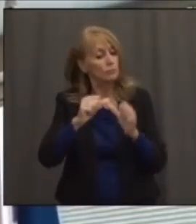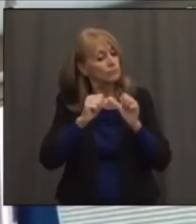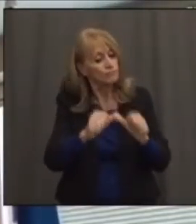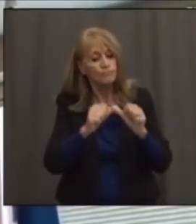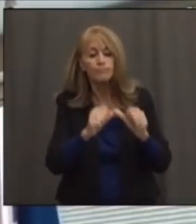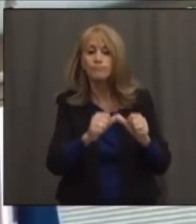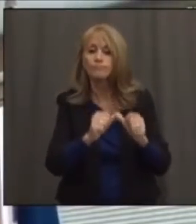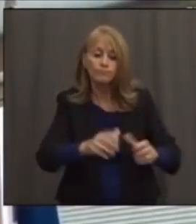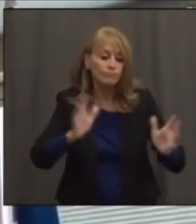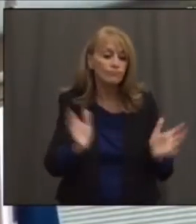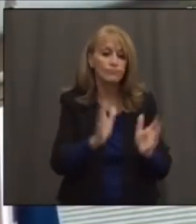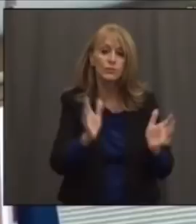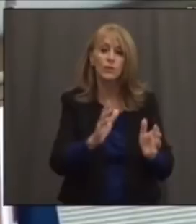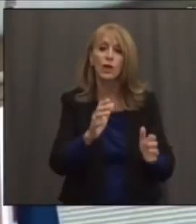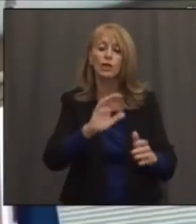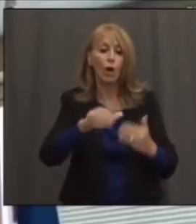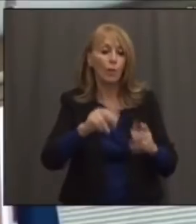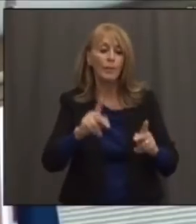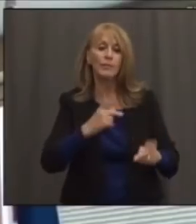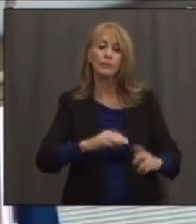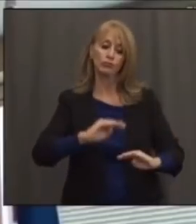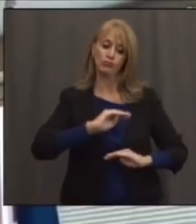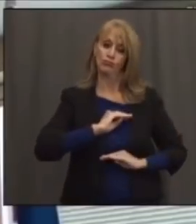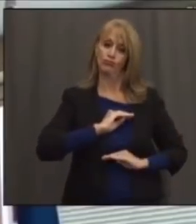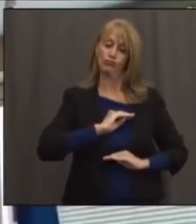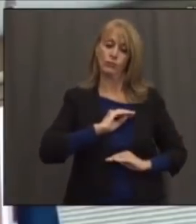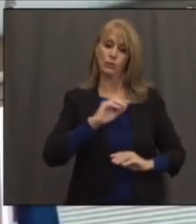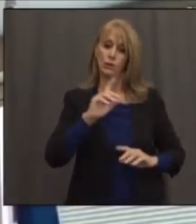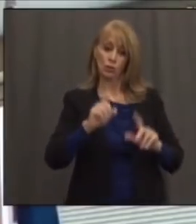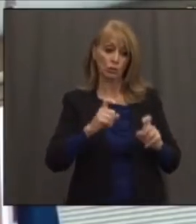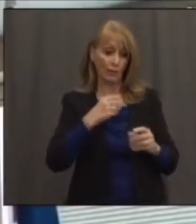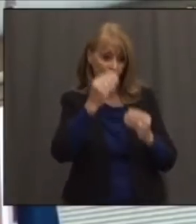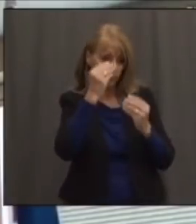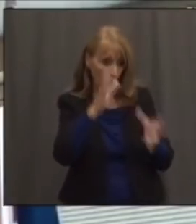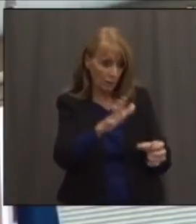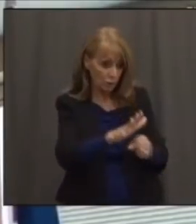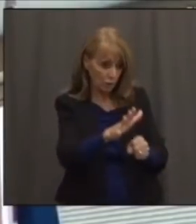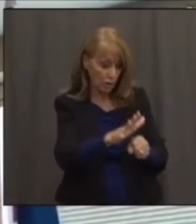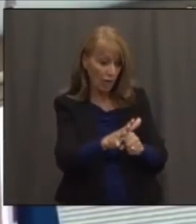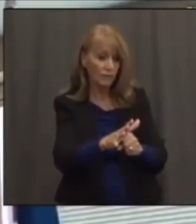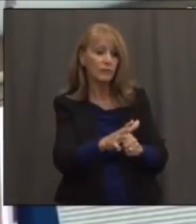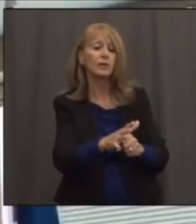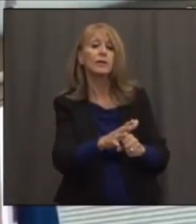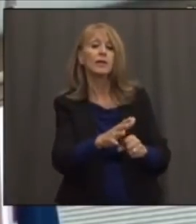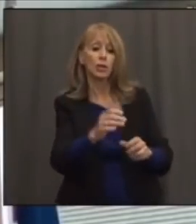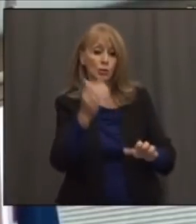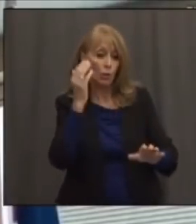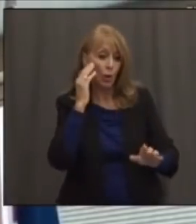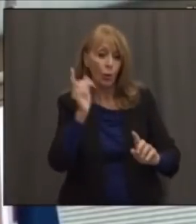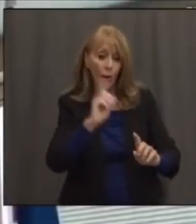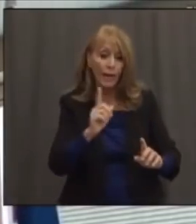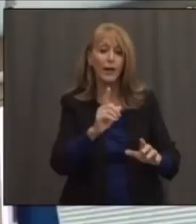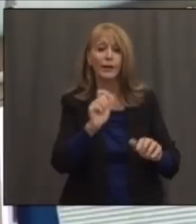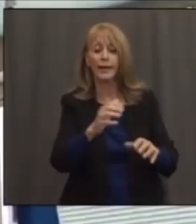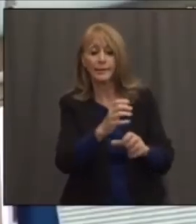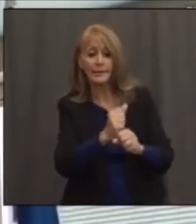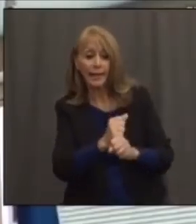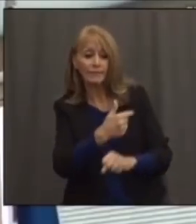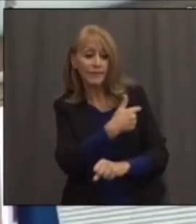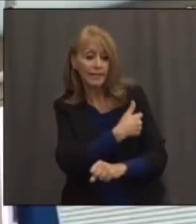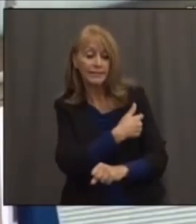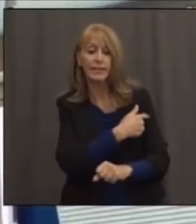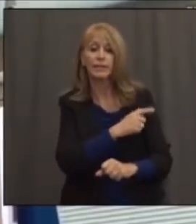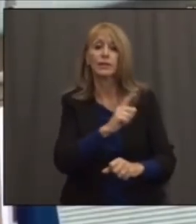everyone has their questions answered, everyone has the information that they need, everyone knows where and when they can get a